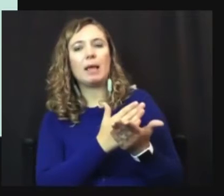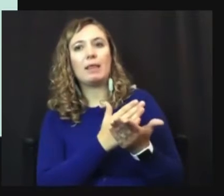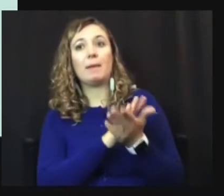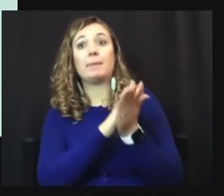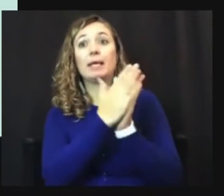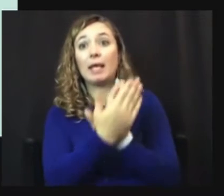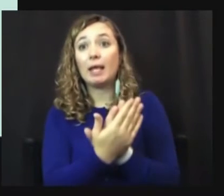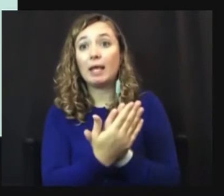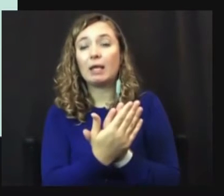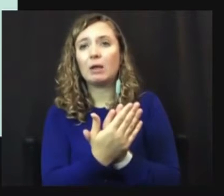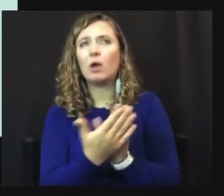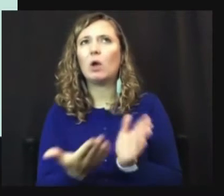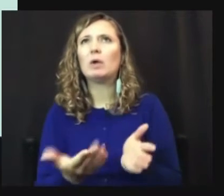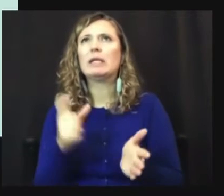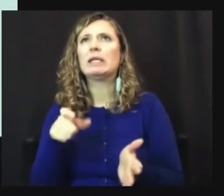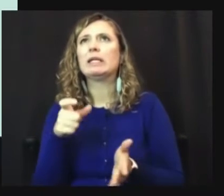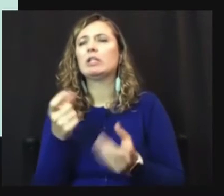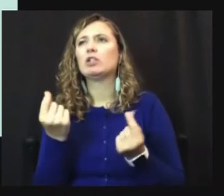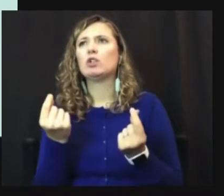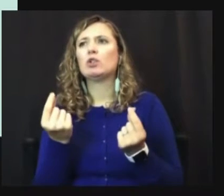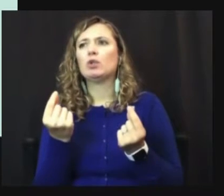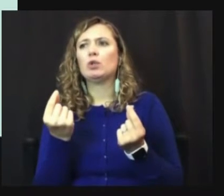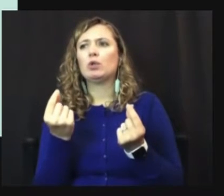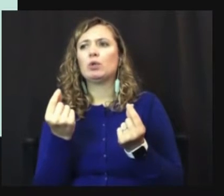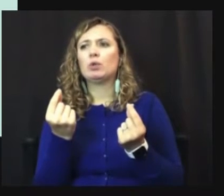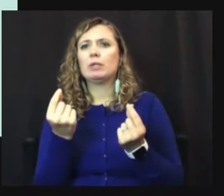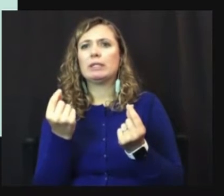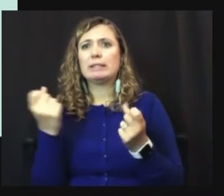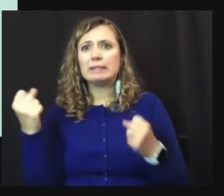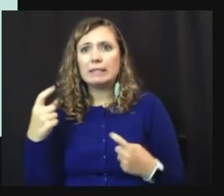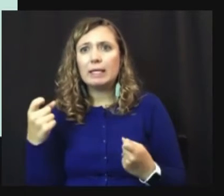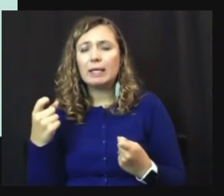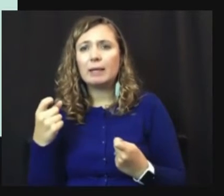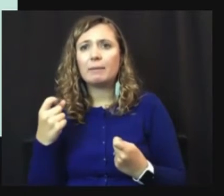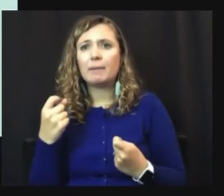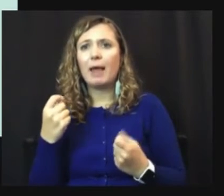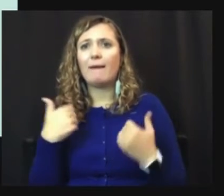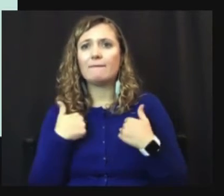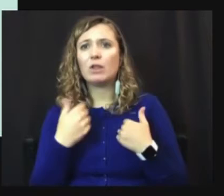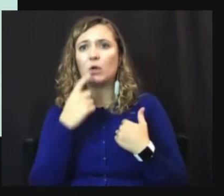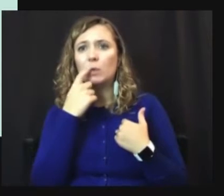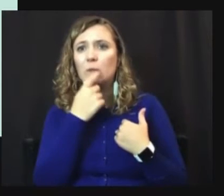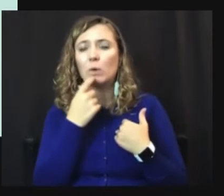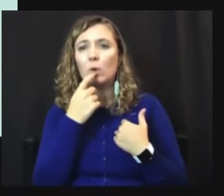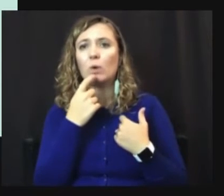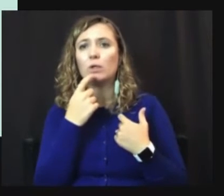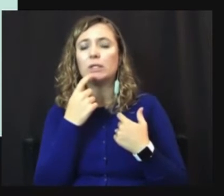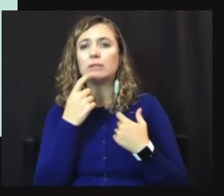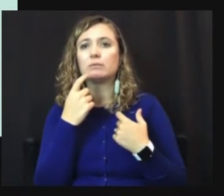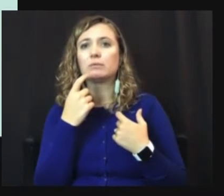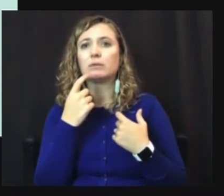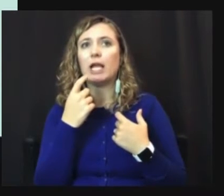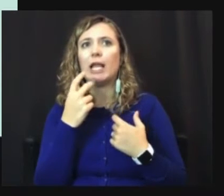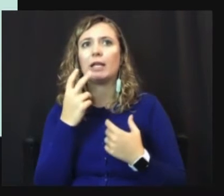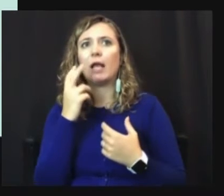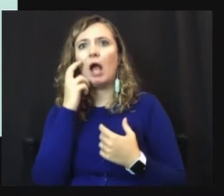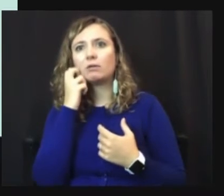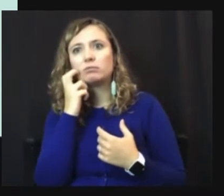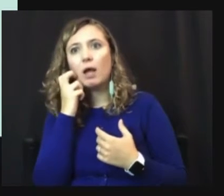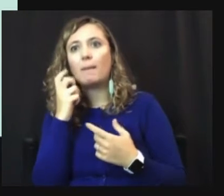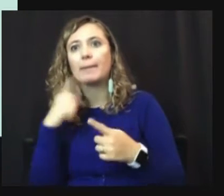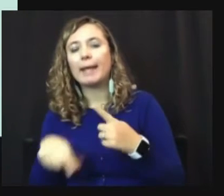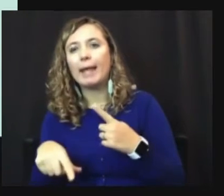have to find a way to do this stim to get this oral motor activity. And gum chewing's not okay in